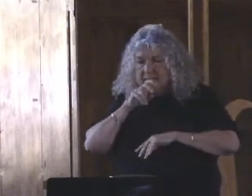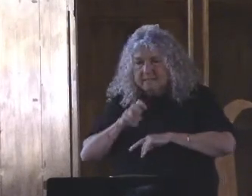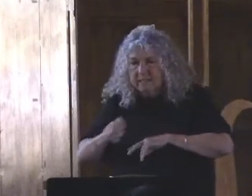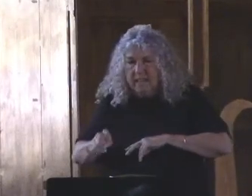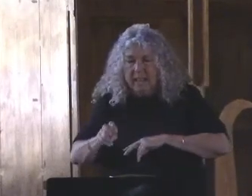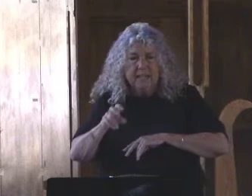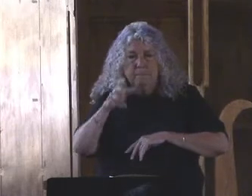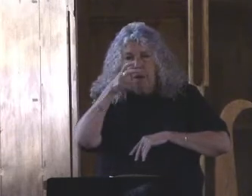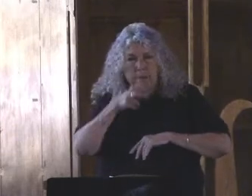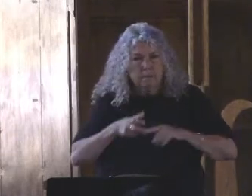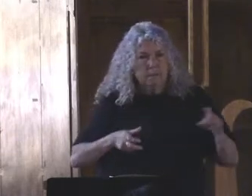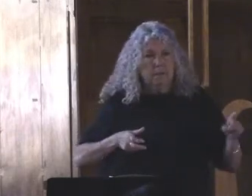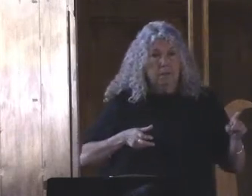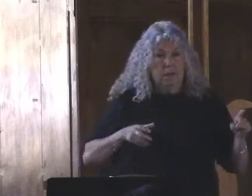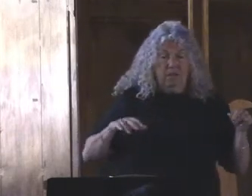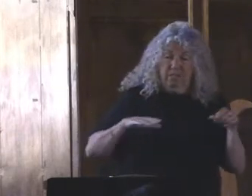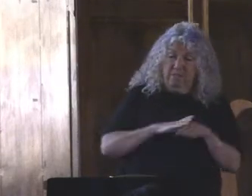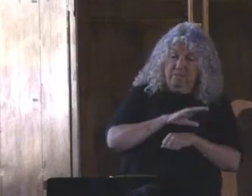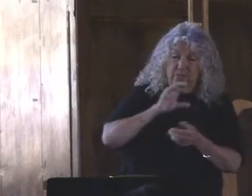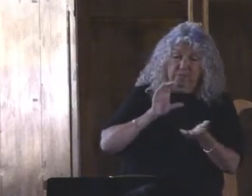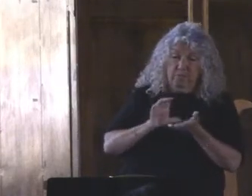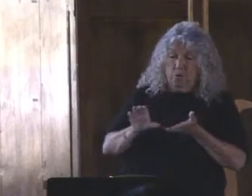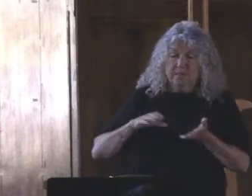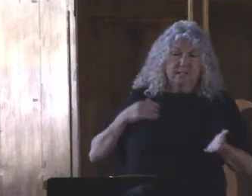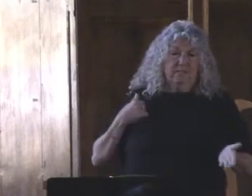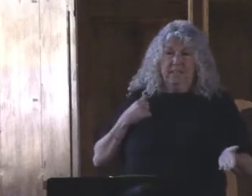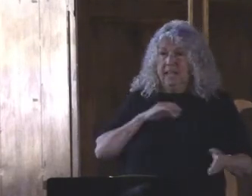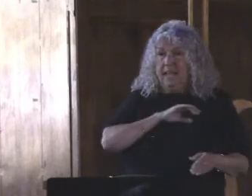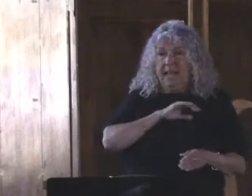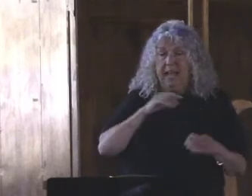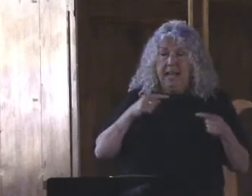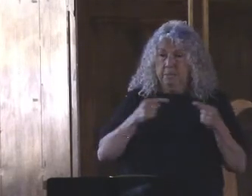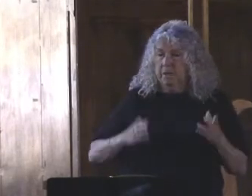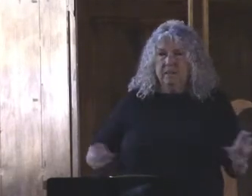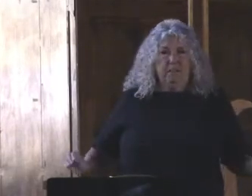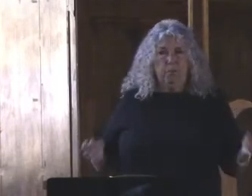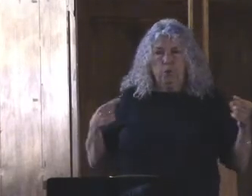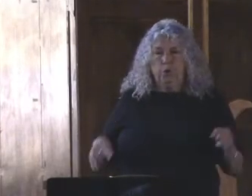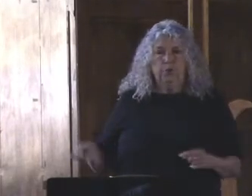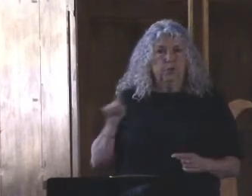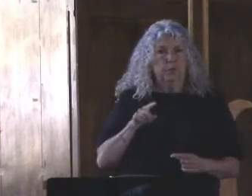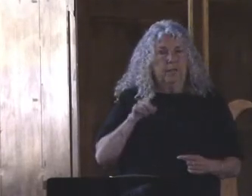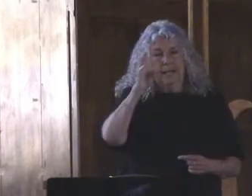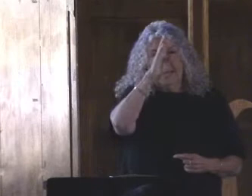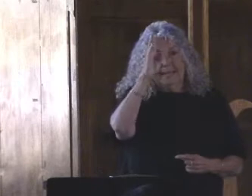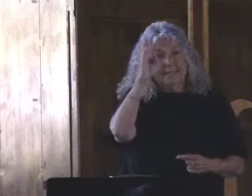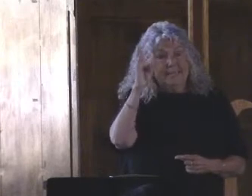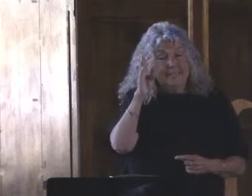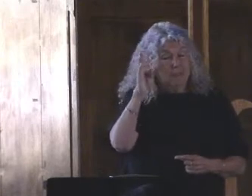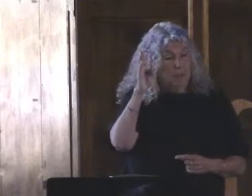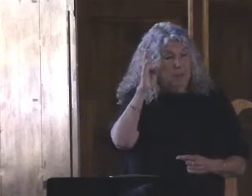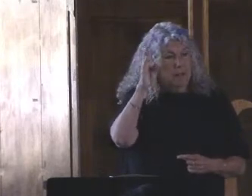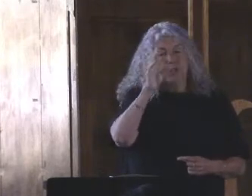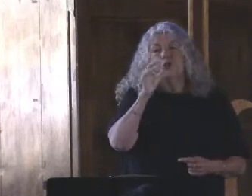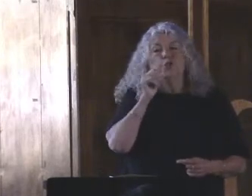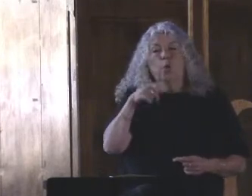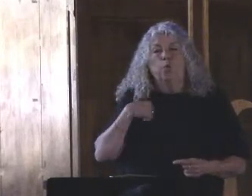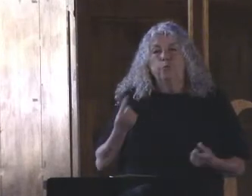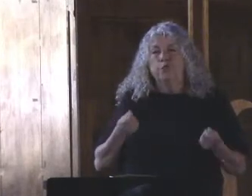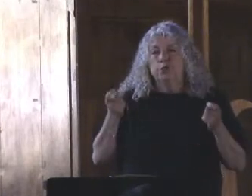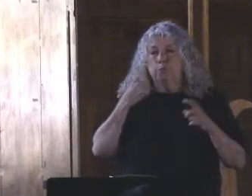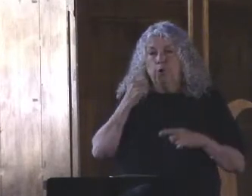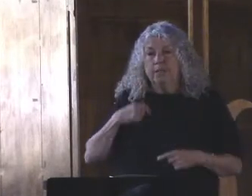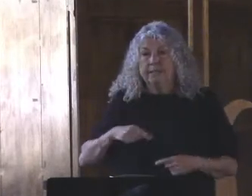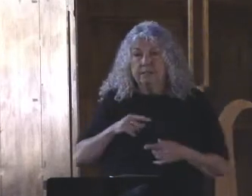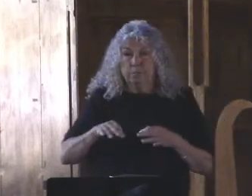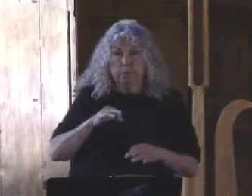and scorpions and the full force of the enemy, and nothing will harm you. Nevertheless, do not rejoice